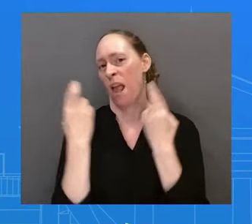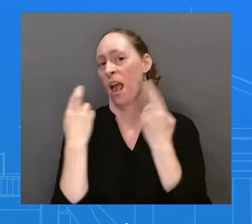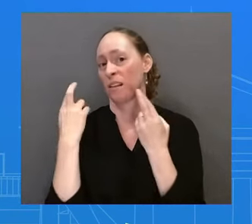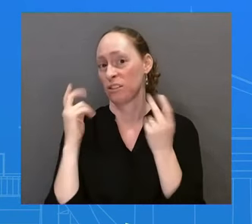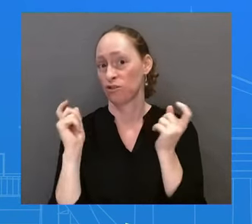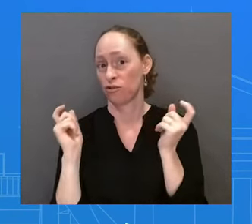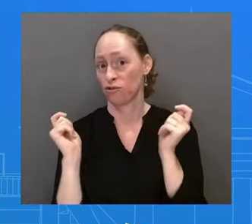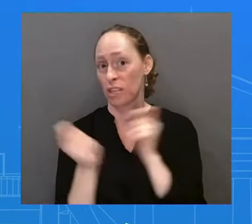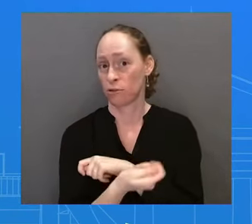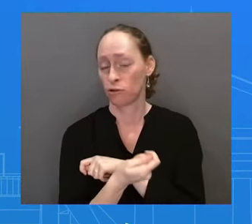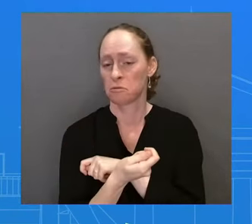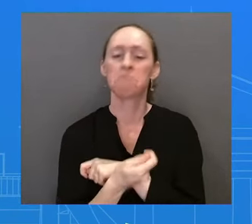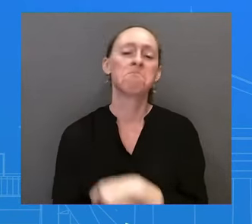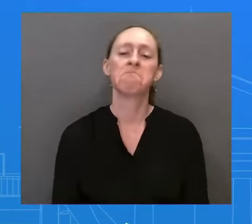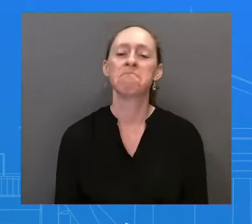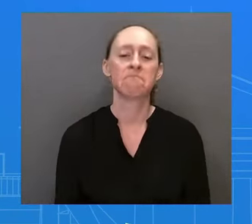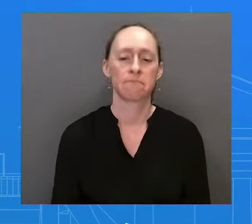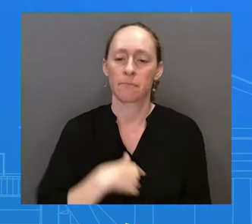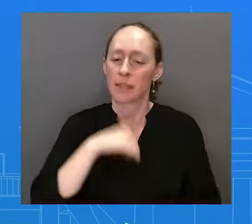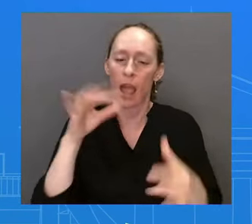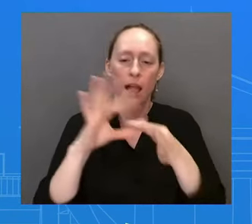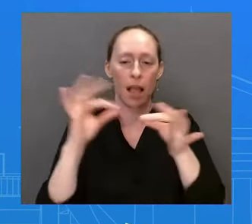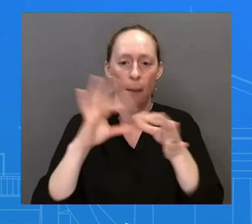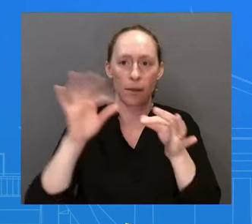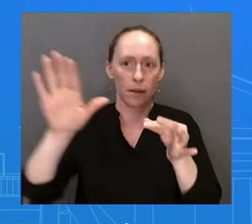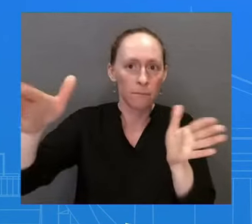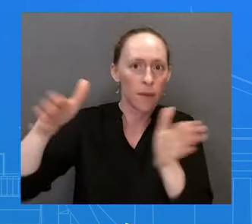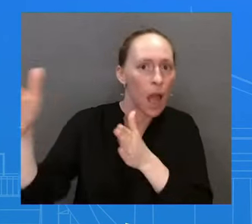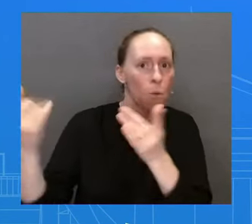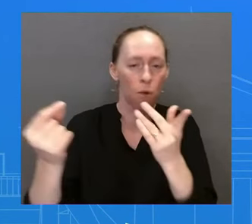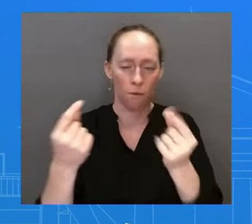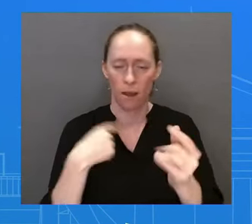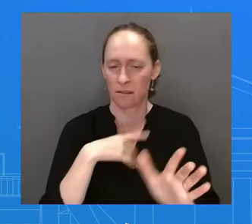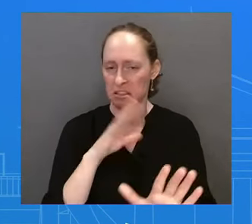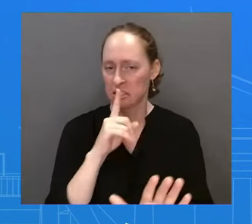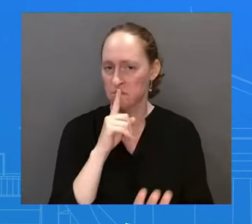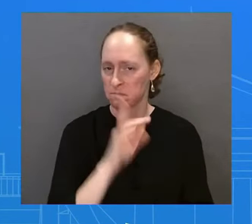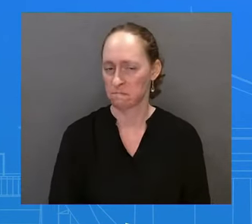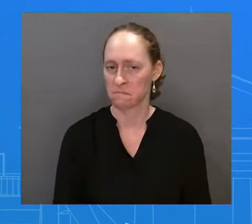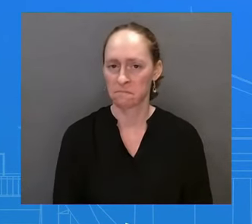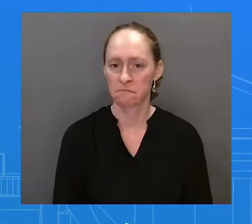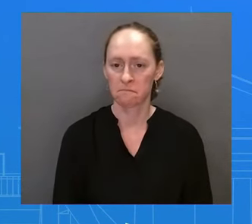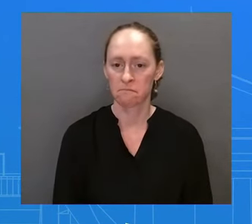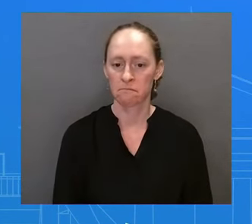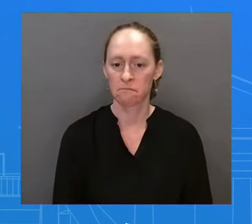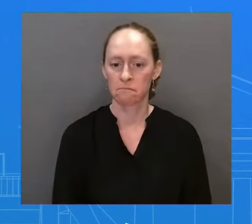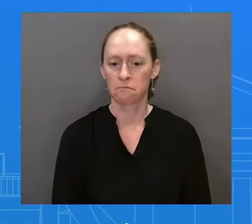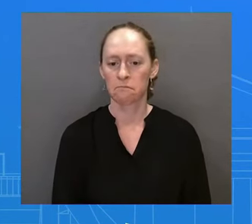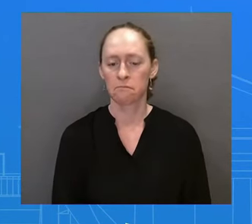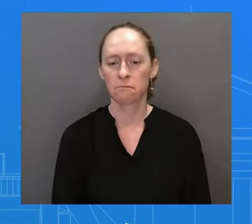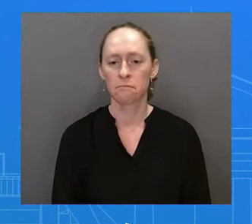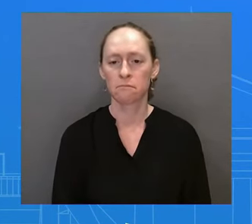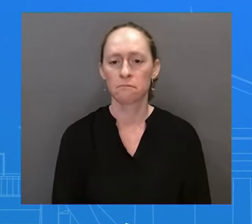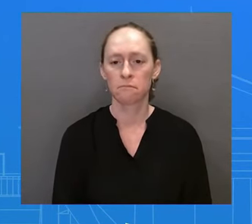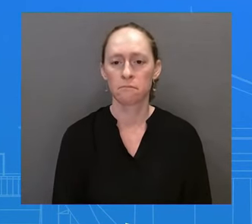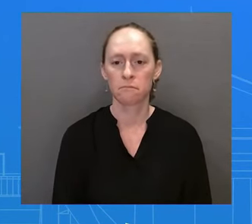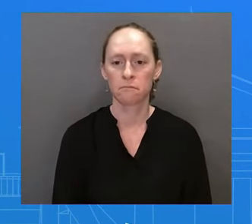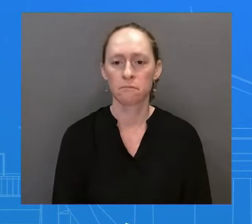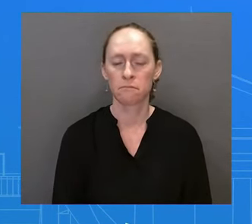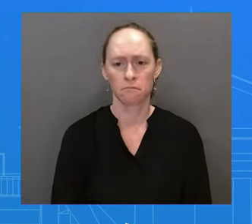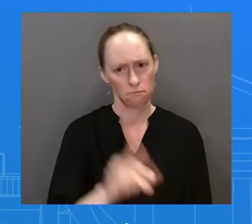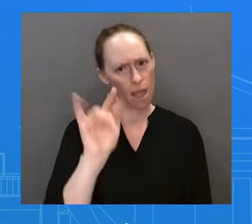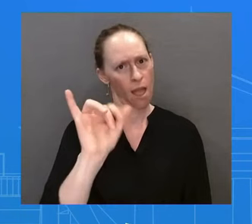to. But nothing's changed about the fact that we understand the bilateral relationship with China is tense right